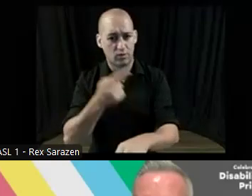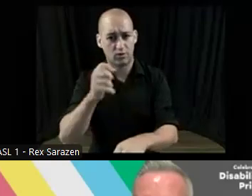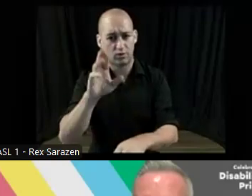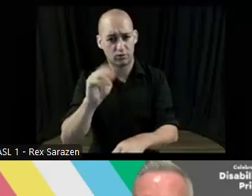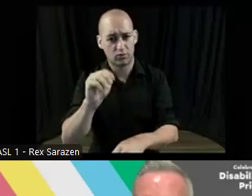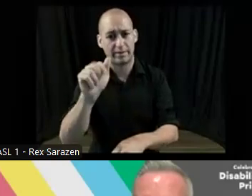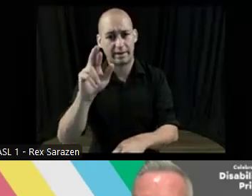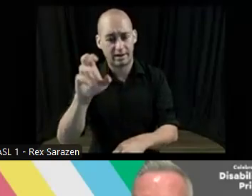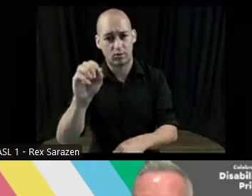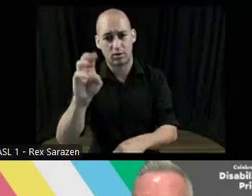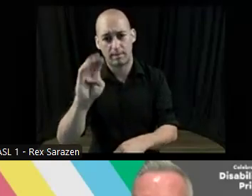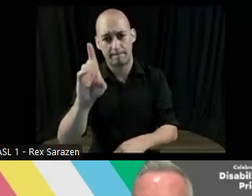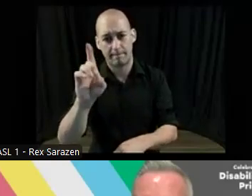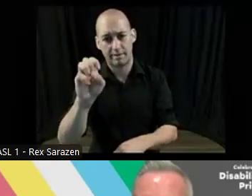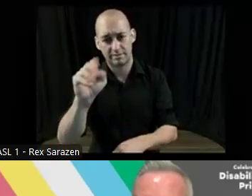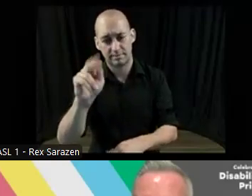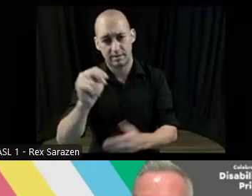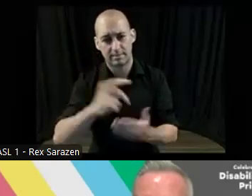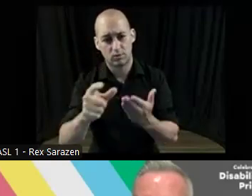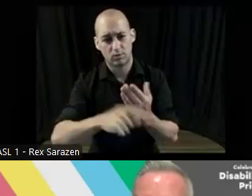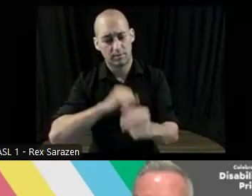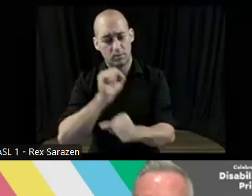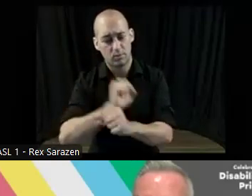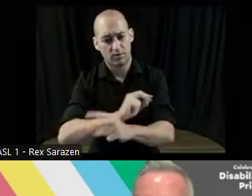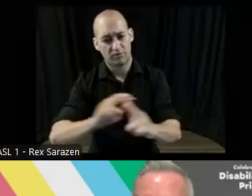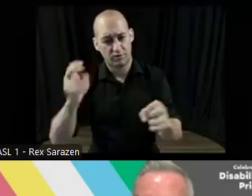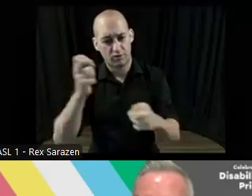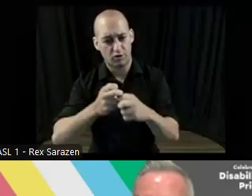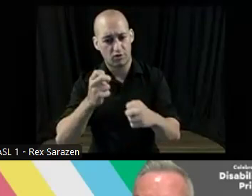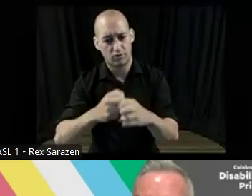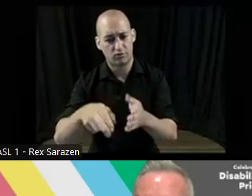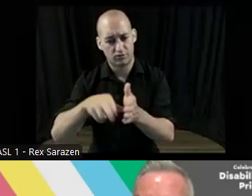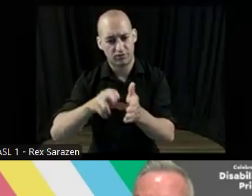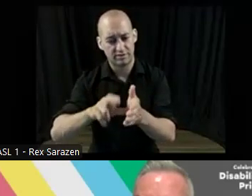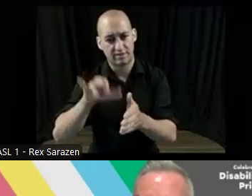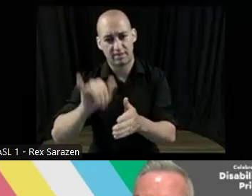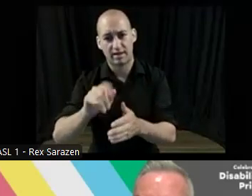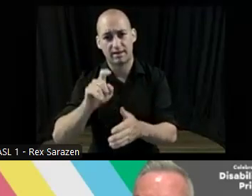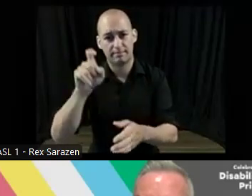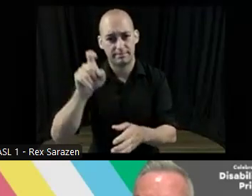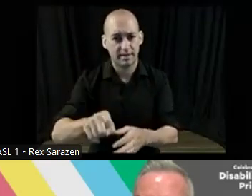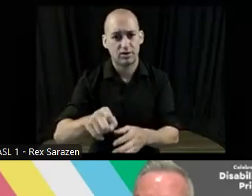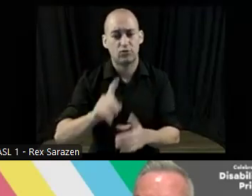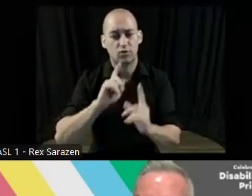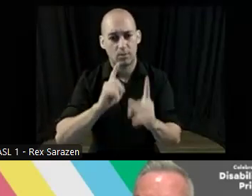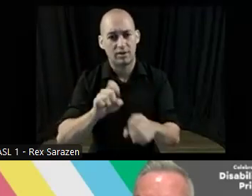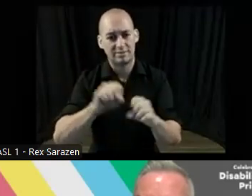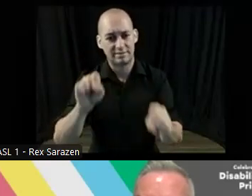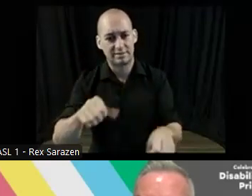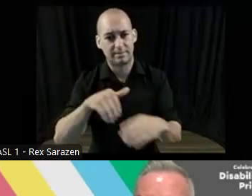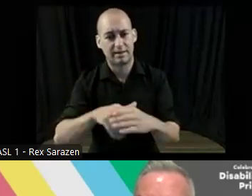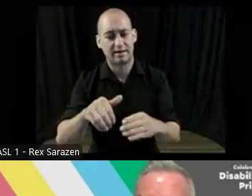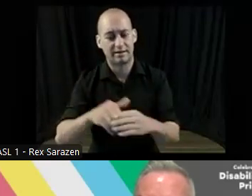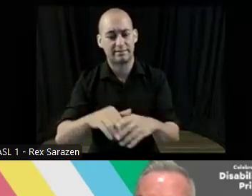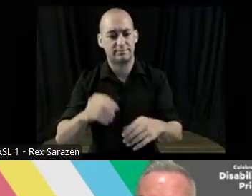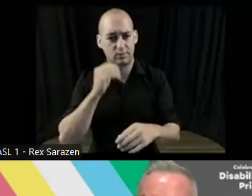program worked very hard to revise the mandated reporting system in long-term care this